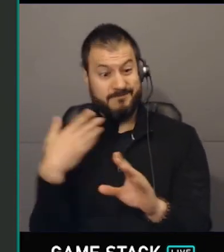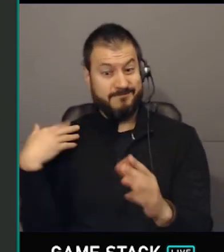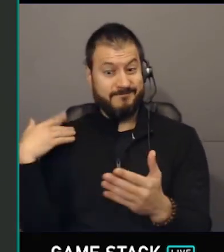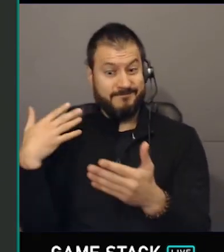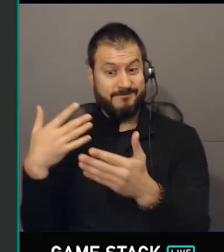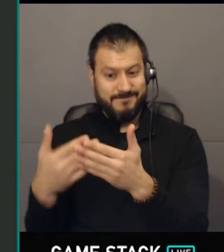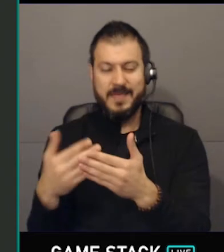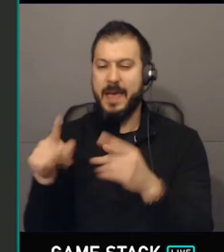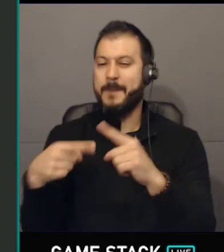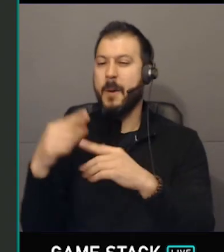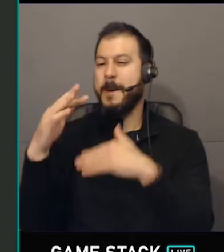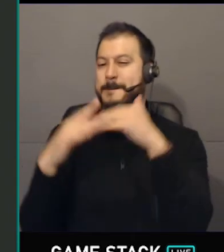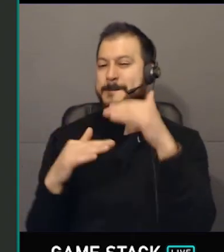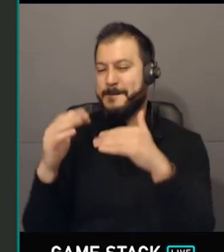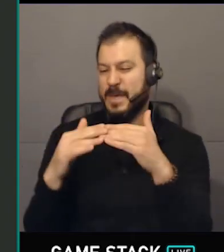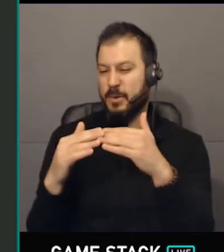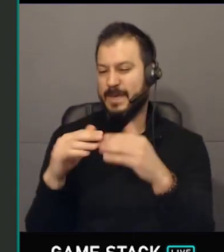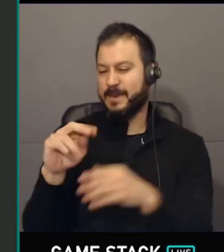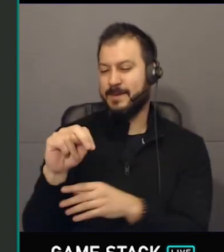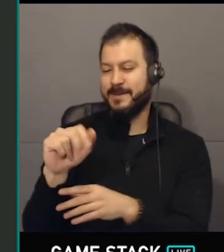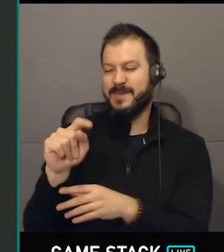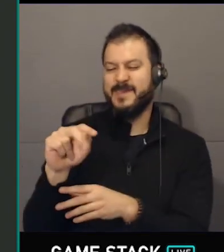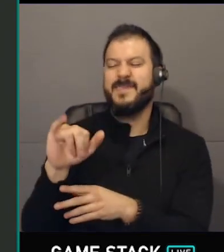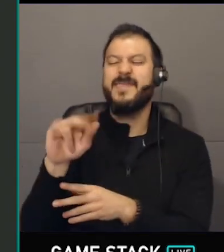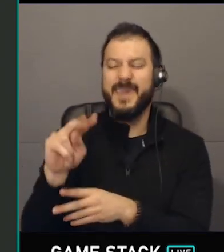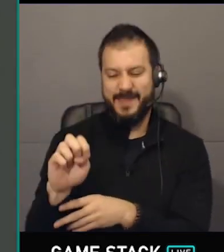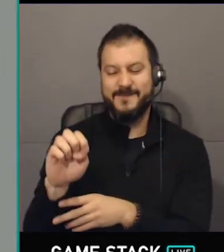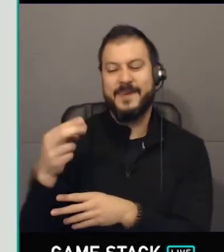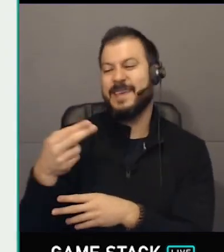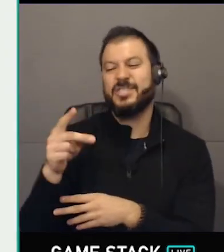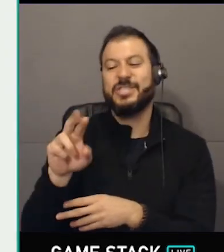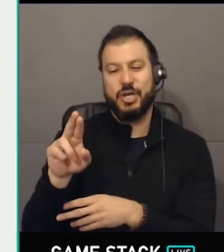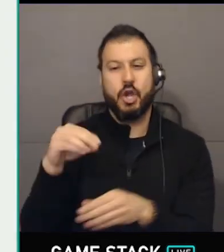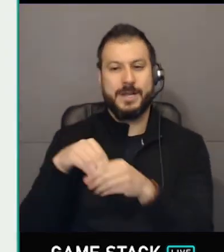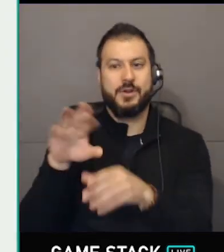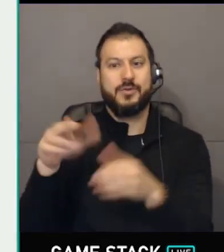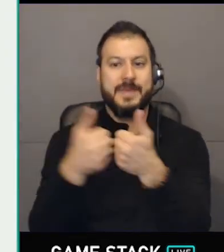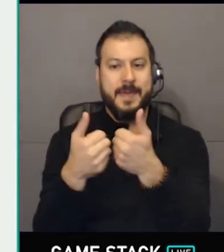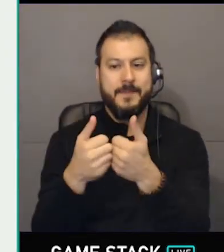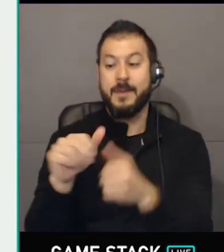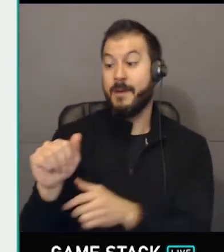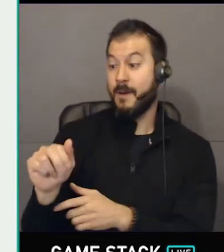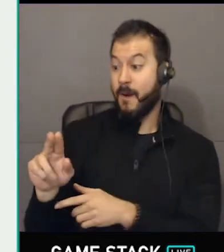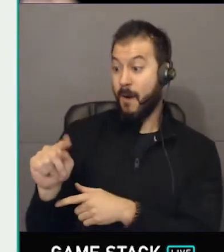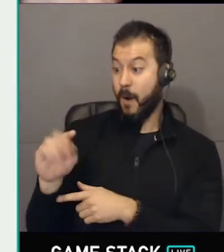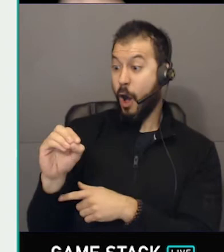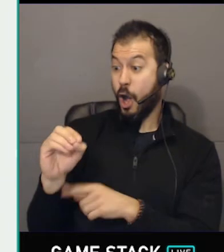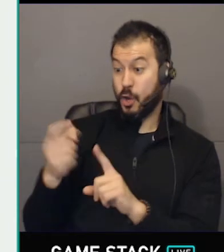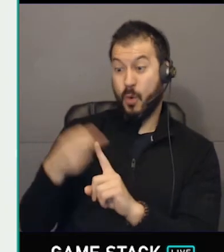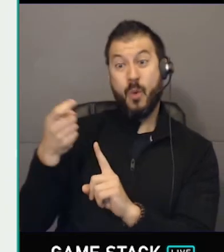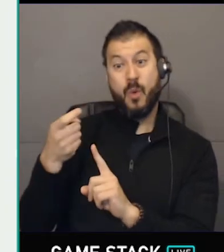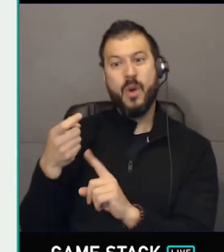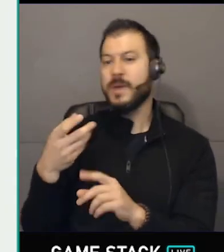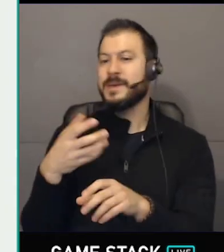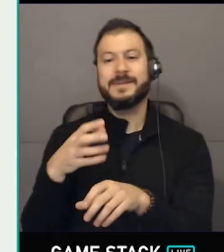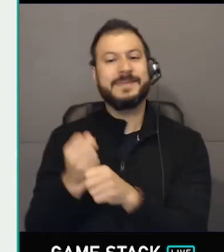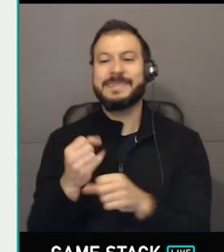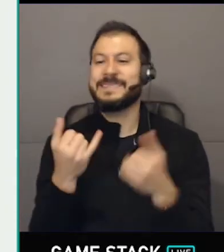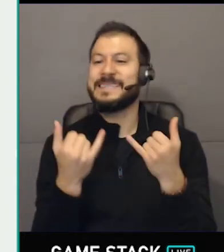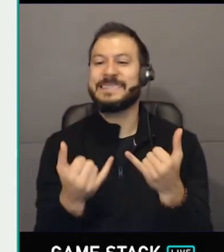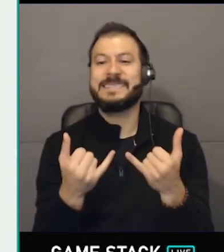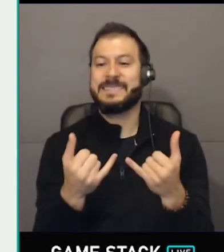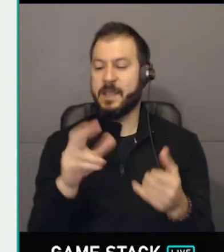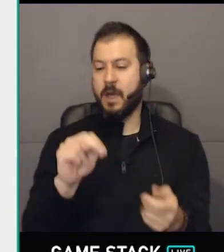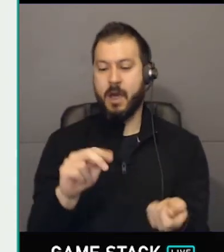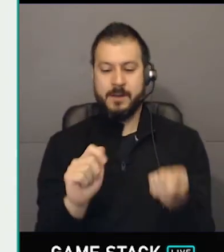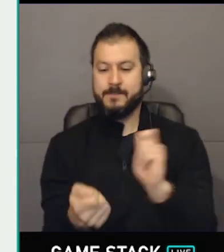building native HDR implementations into your game. Auto HDR, on the other hand, takes an existing unmodified